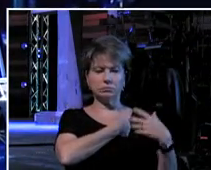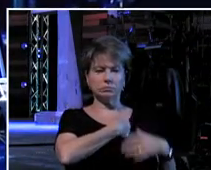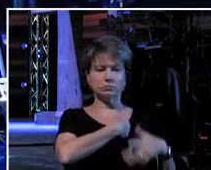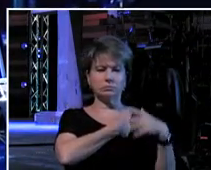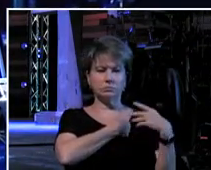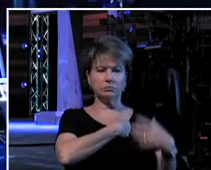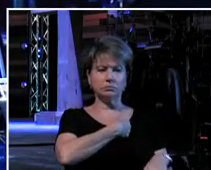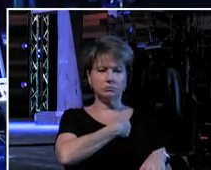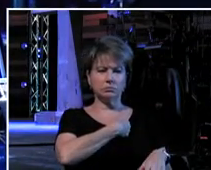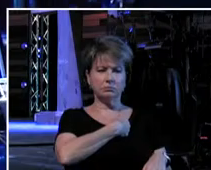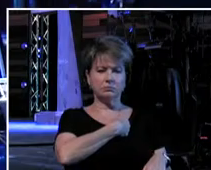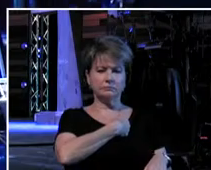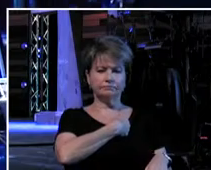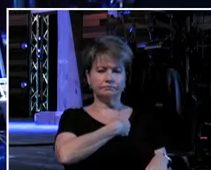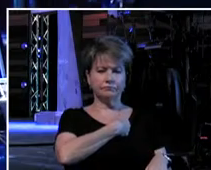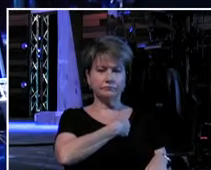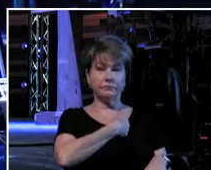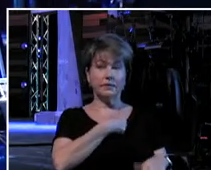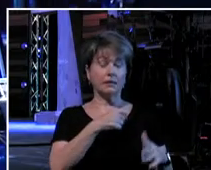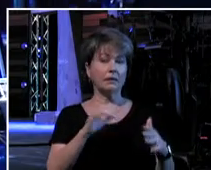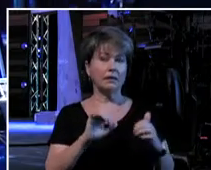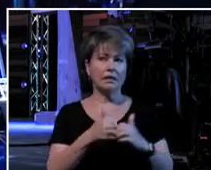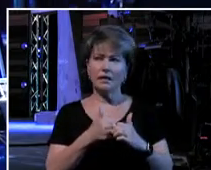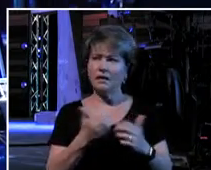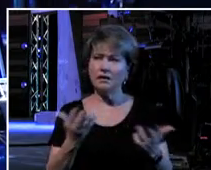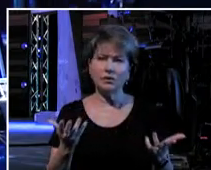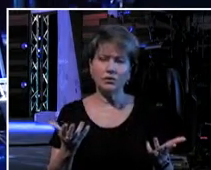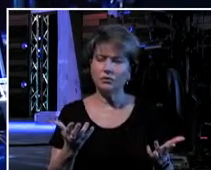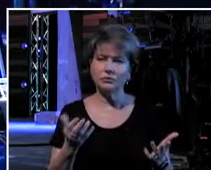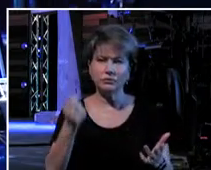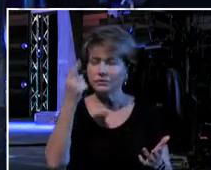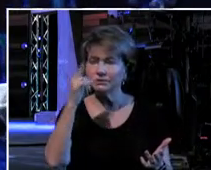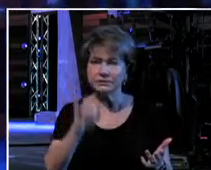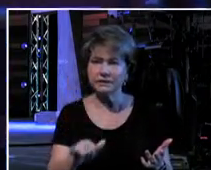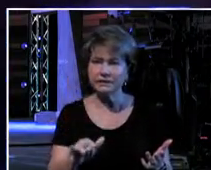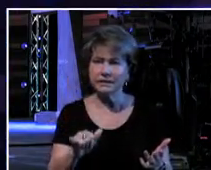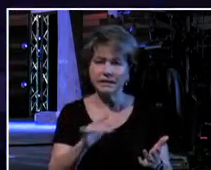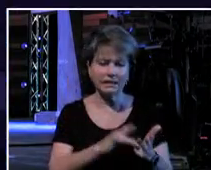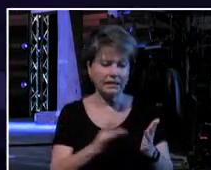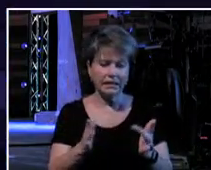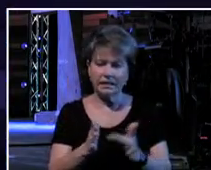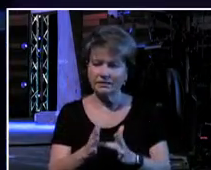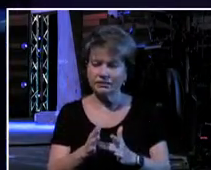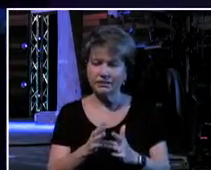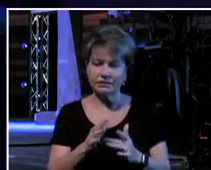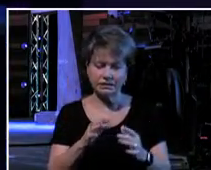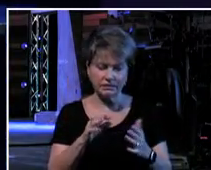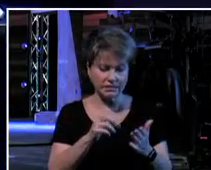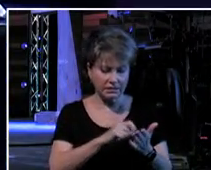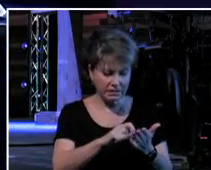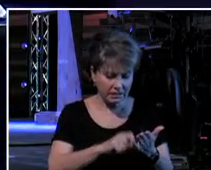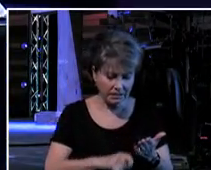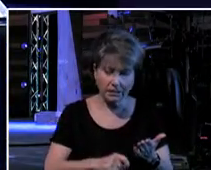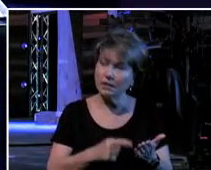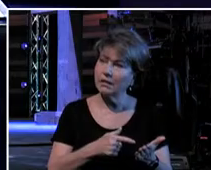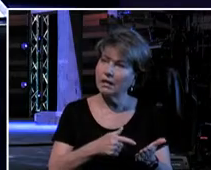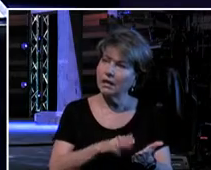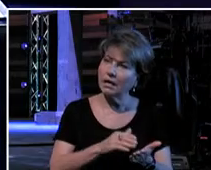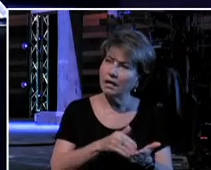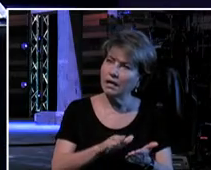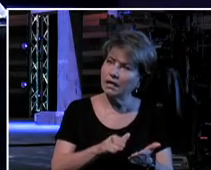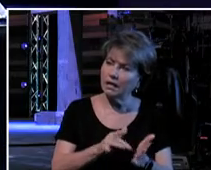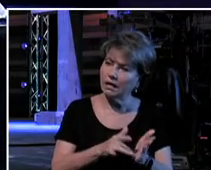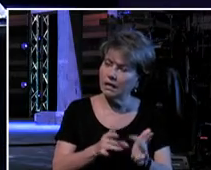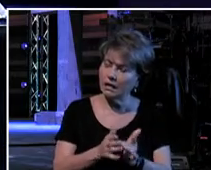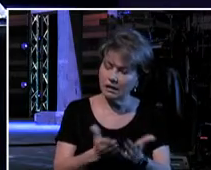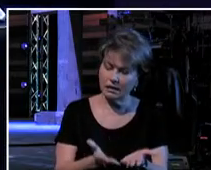to have Jesus respond to that and to have the gospel make sense in that so that an authentic relationship with Jesus